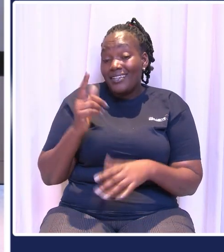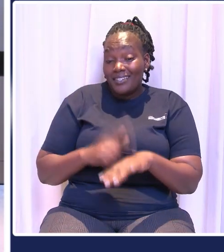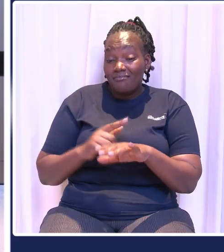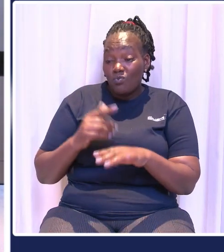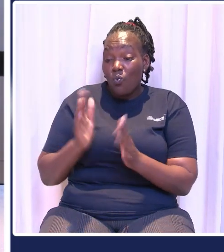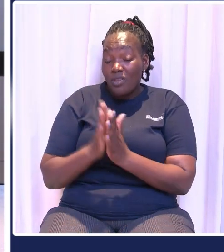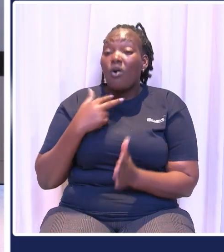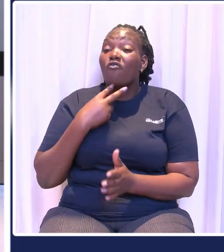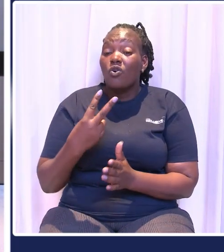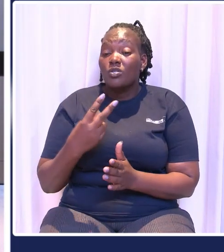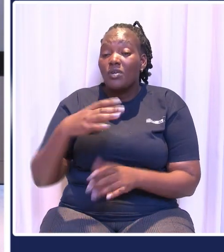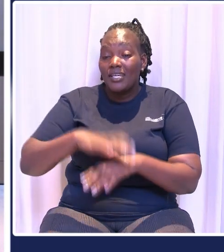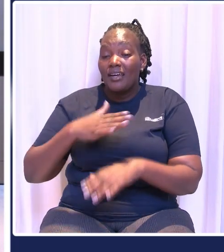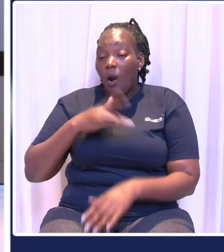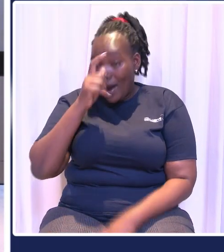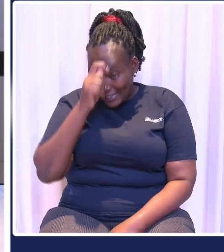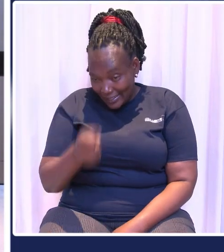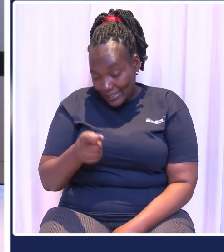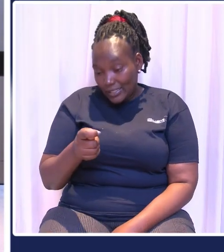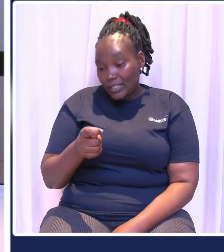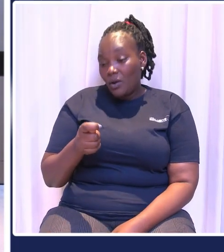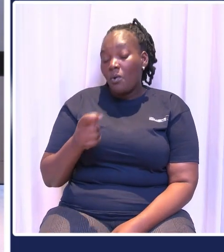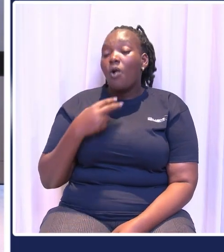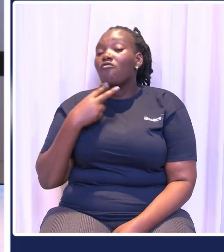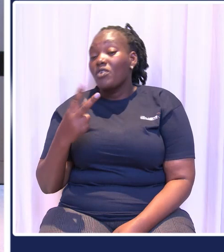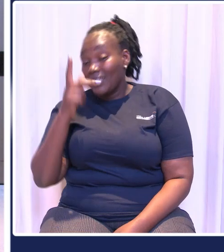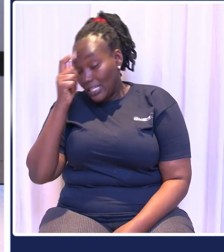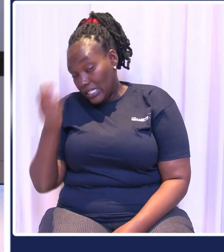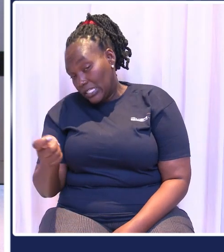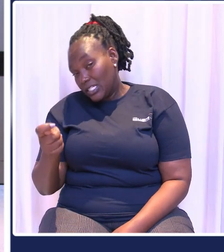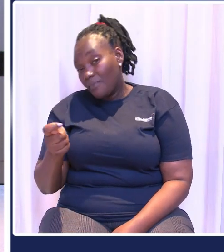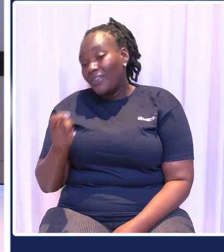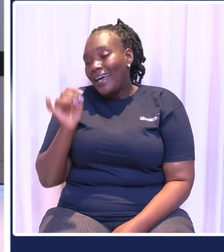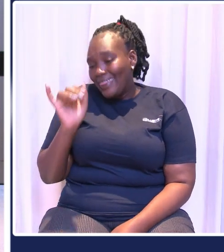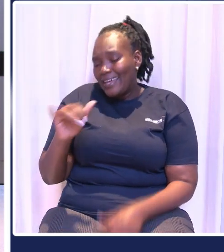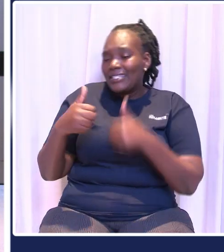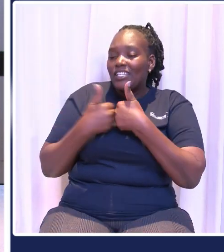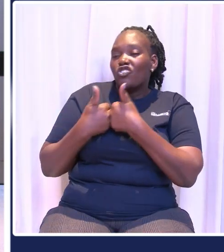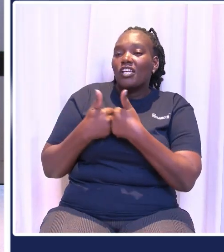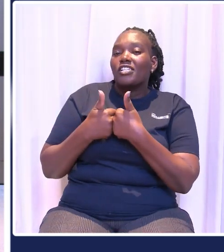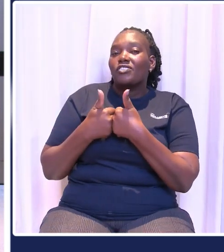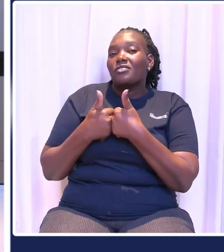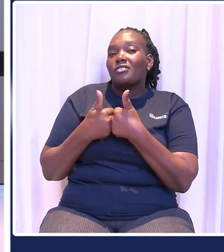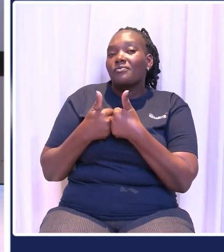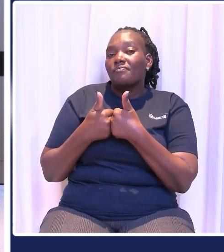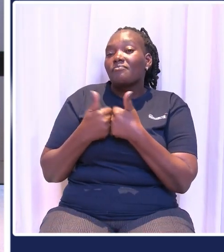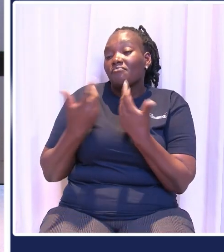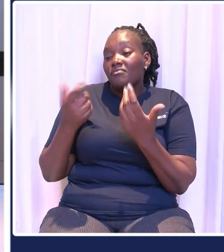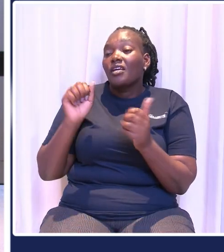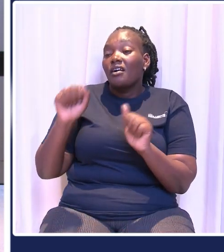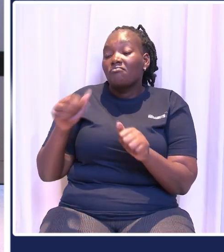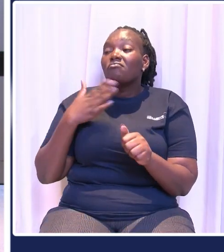dignity. Without voice, there's no dignity. So that is the challenge that I would